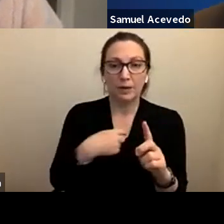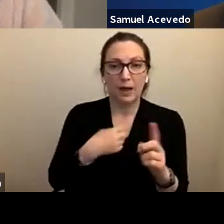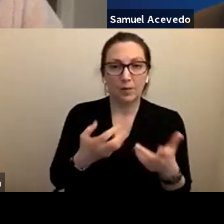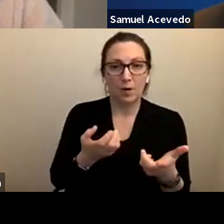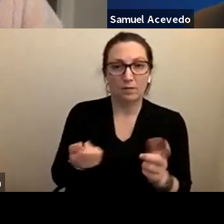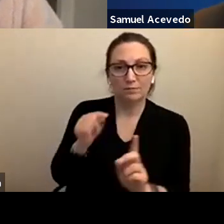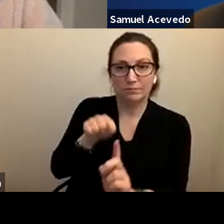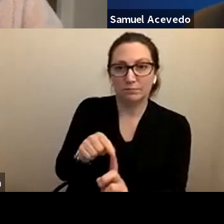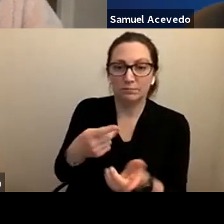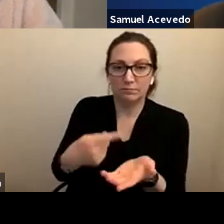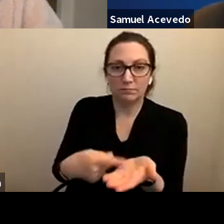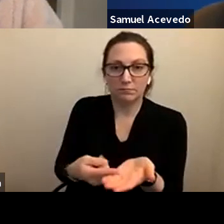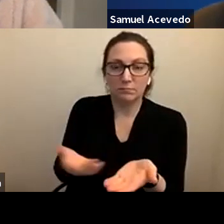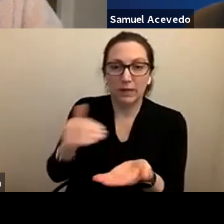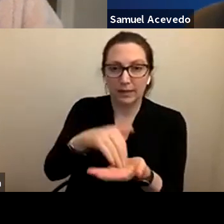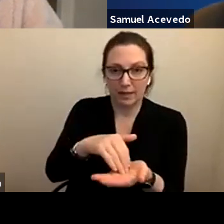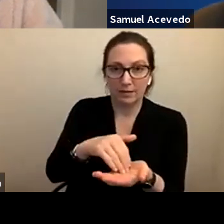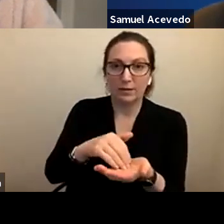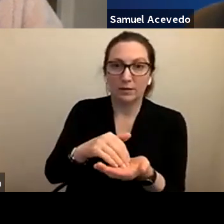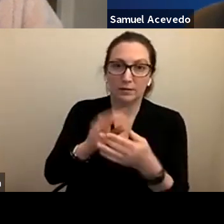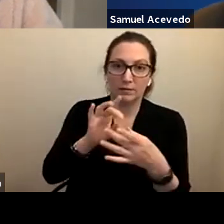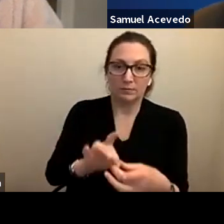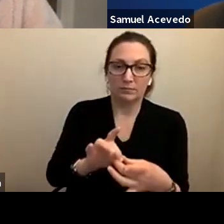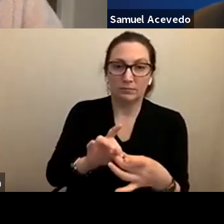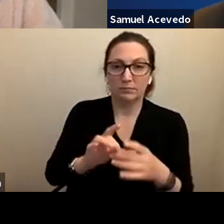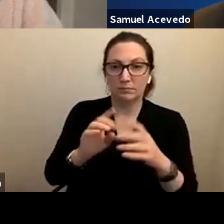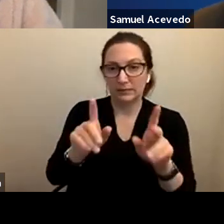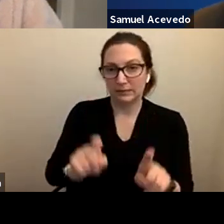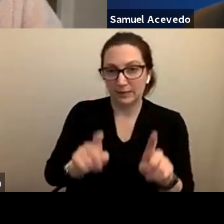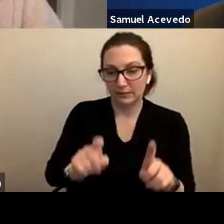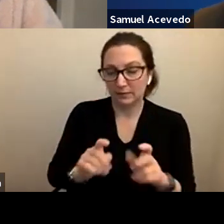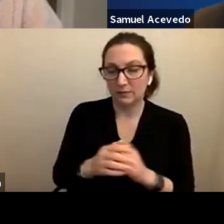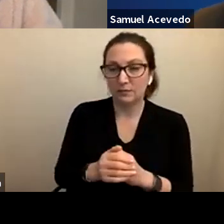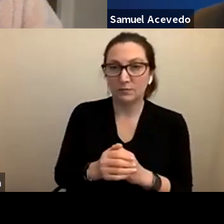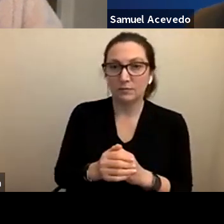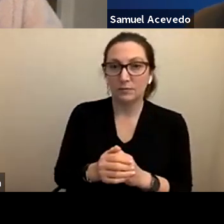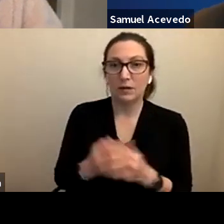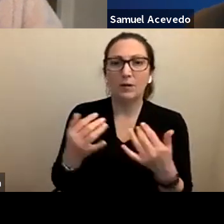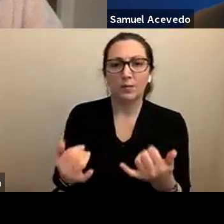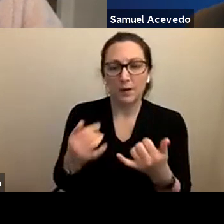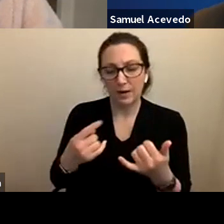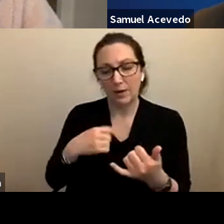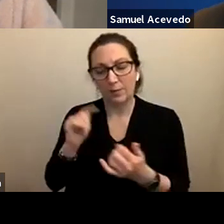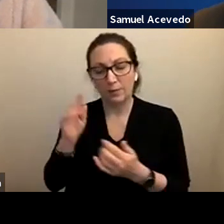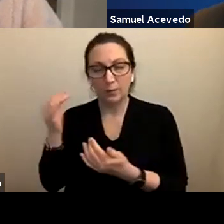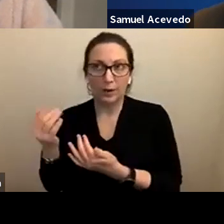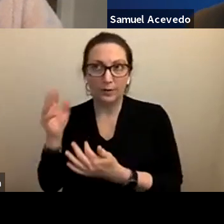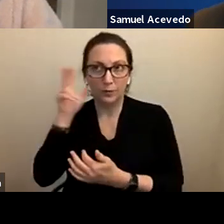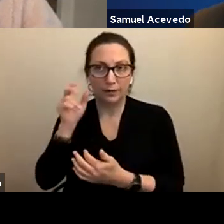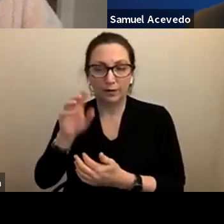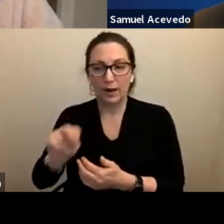of the discussion around using an assessment. And I know that we are awaiting a response from NWA, and there may be